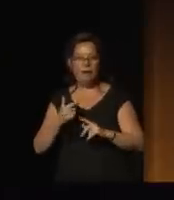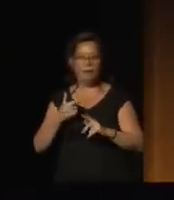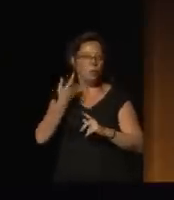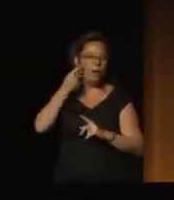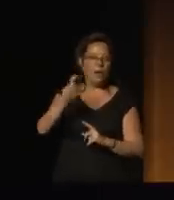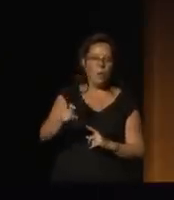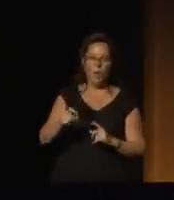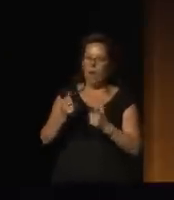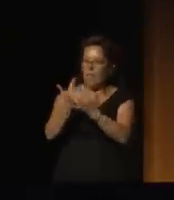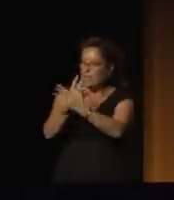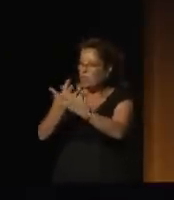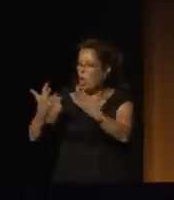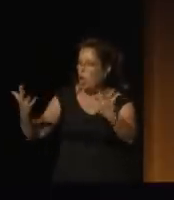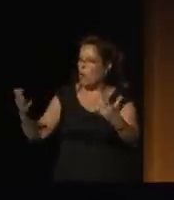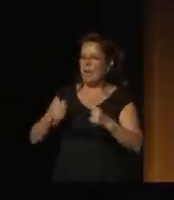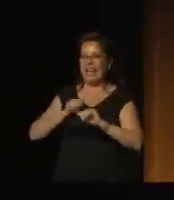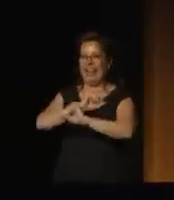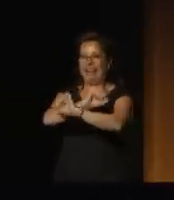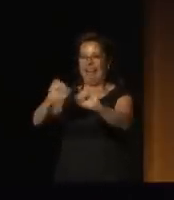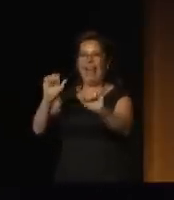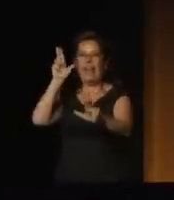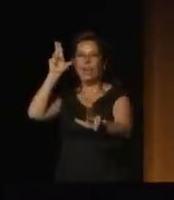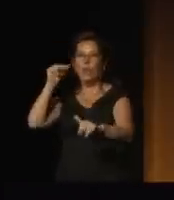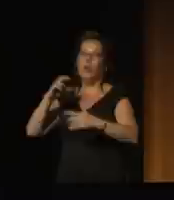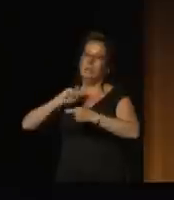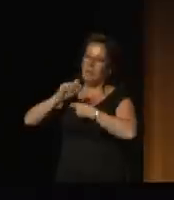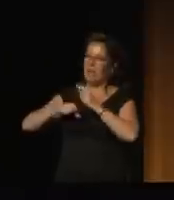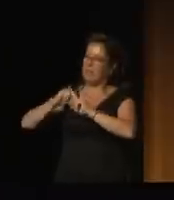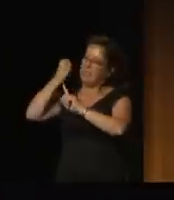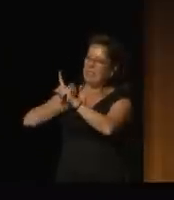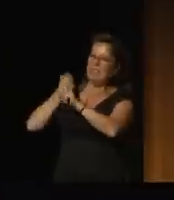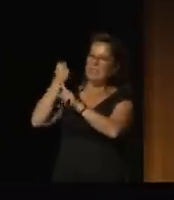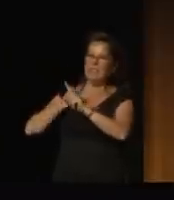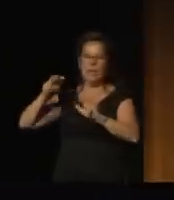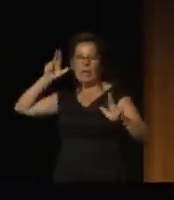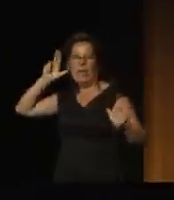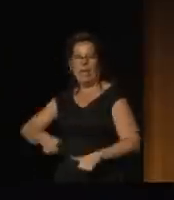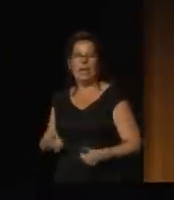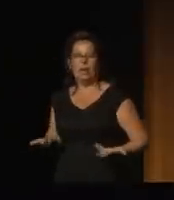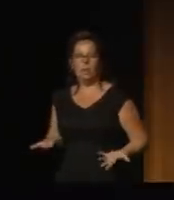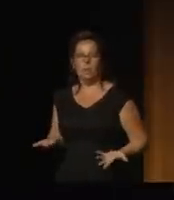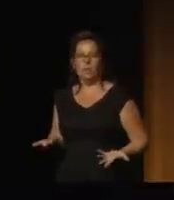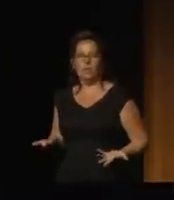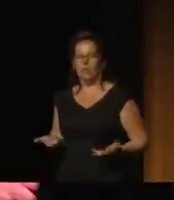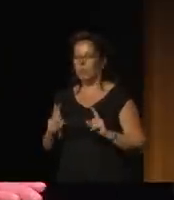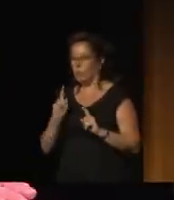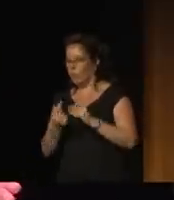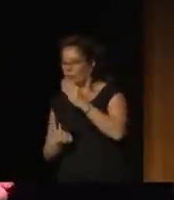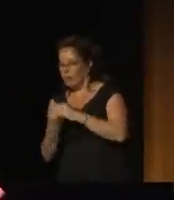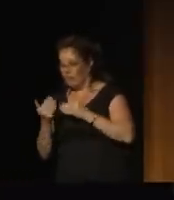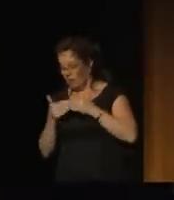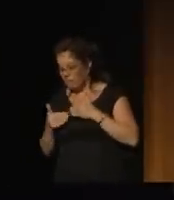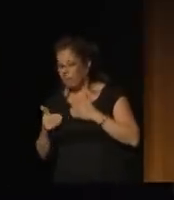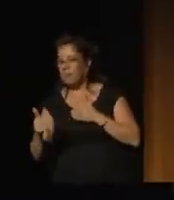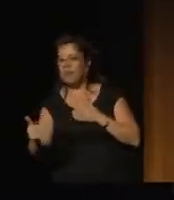very loud. So I think, you know, we sort of think a lot about sort of where is this going from here? And we've had so many gun